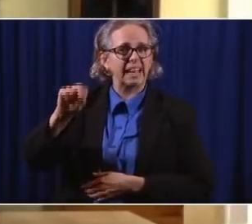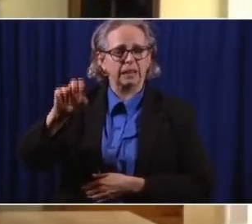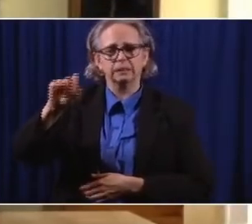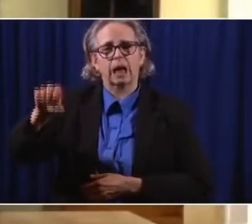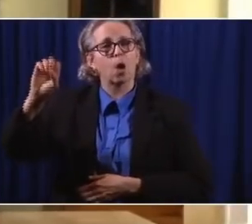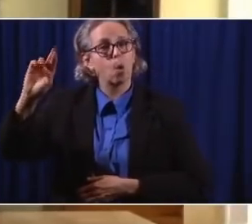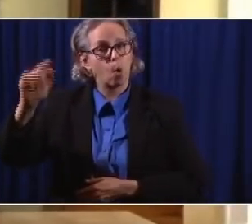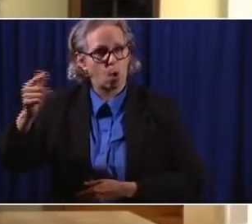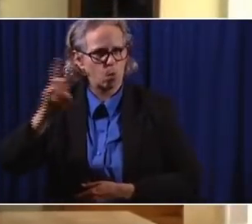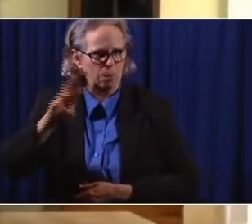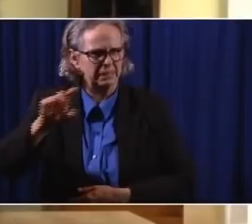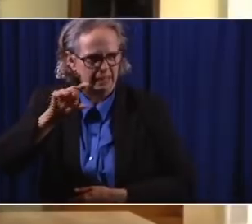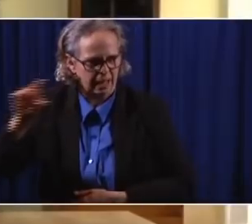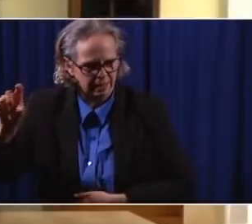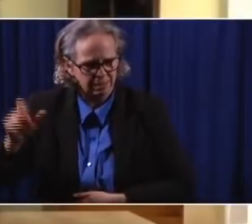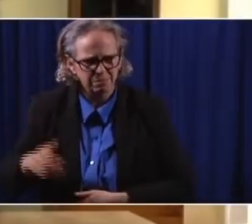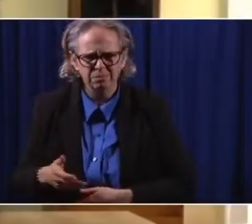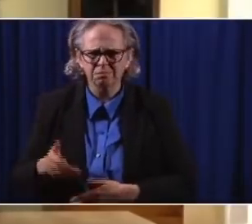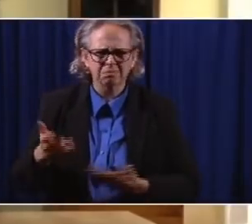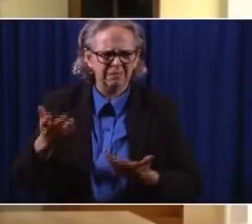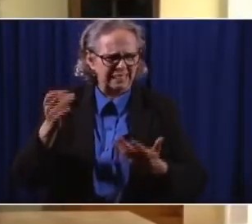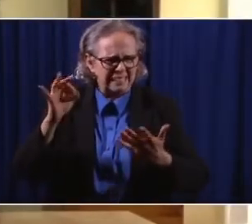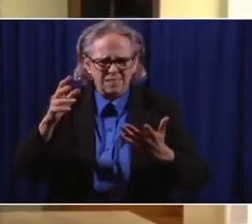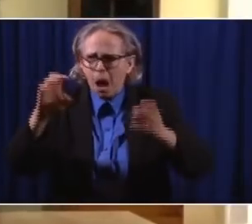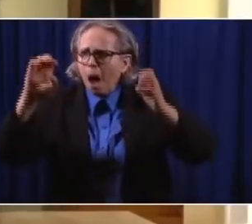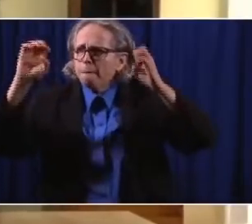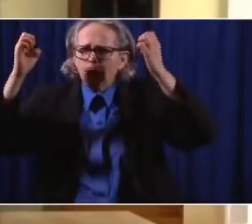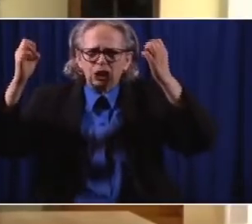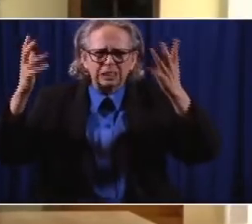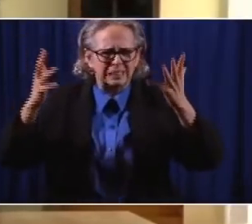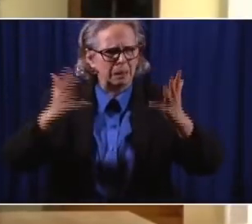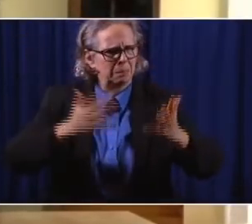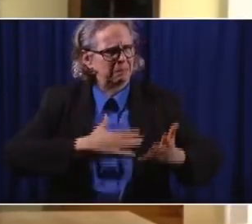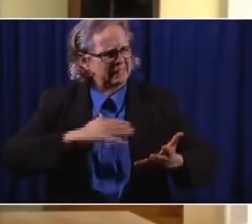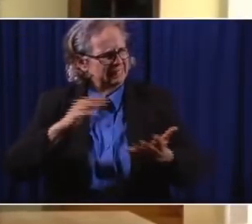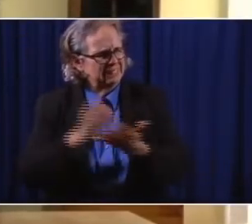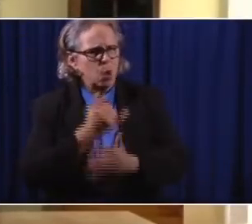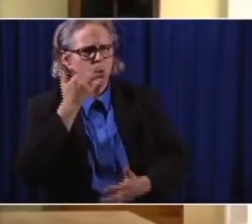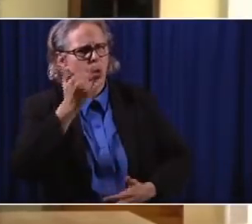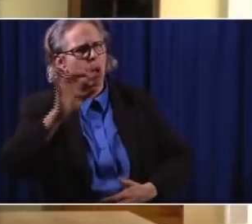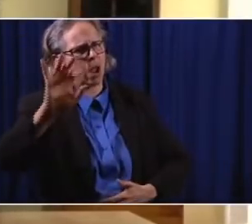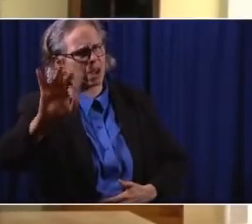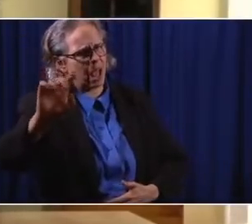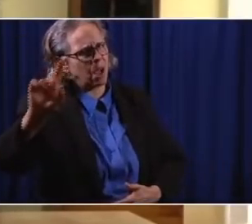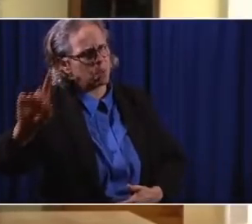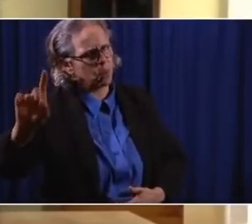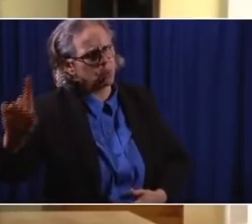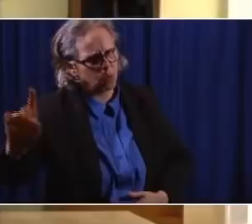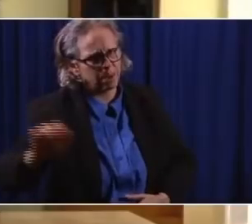if you experience an emergency, you can call 911.